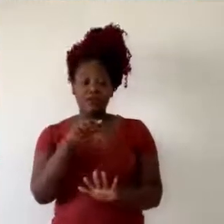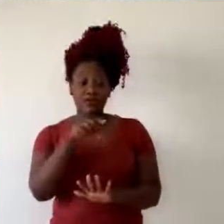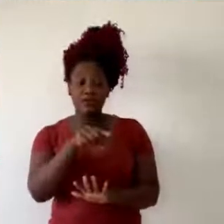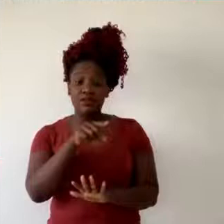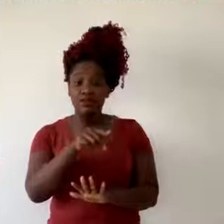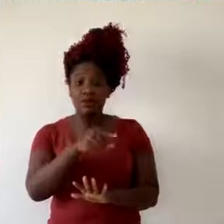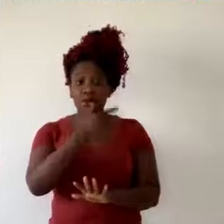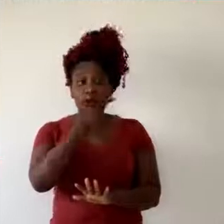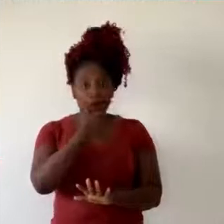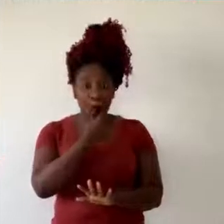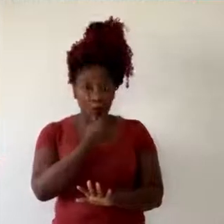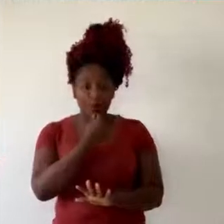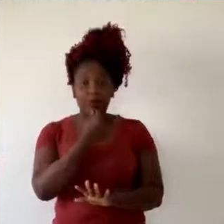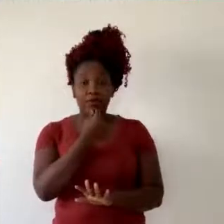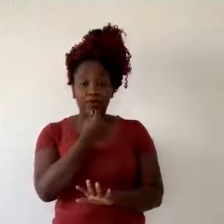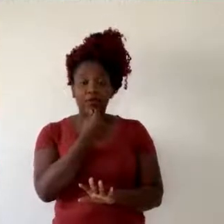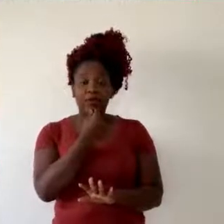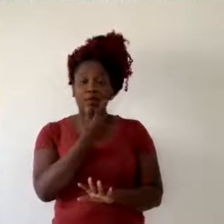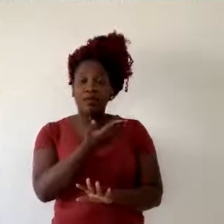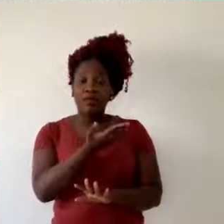saying. But